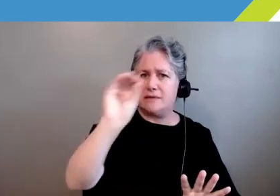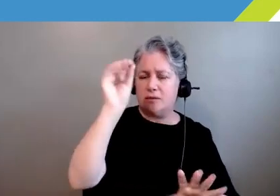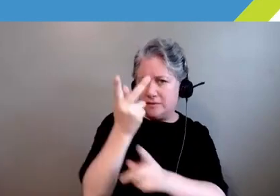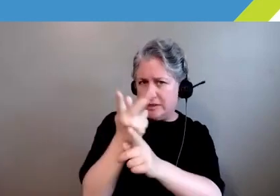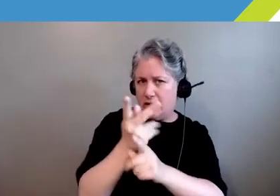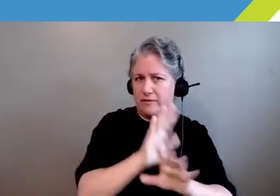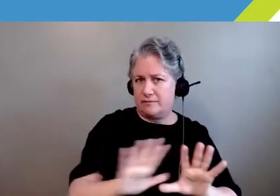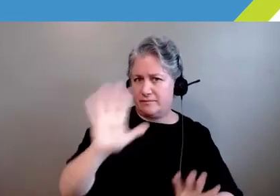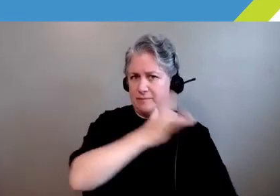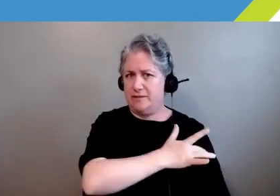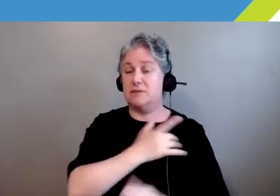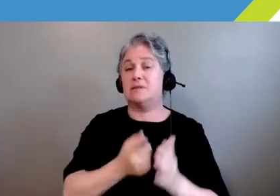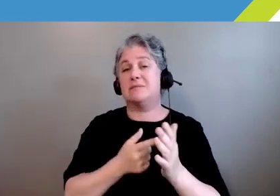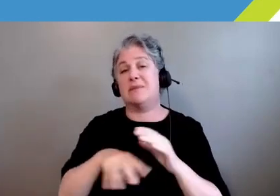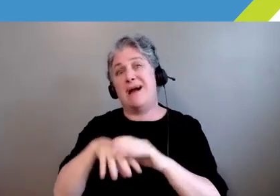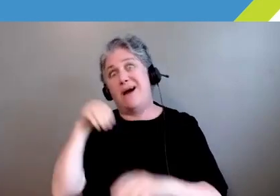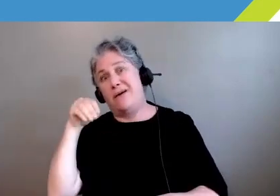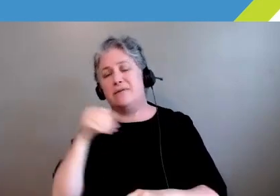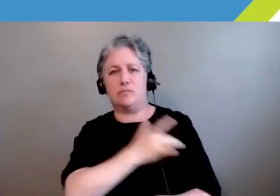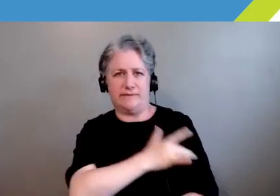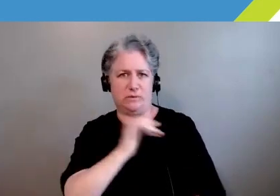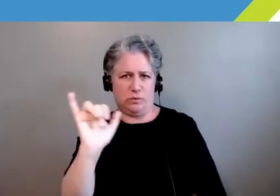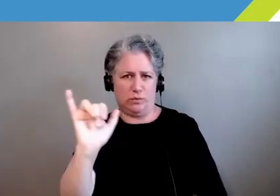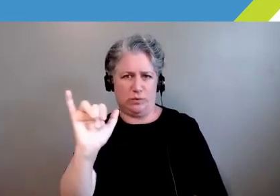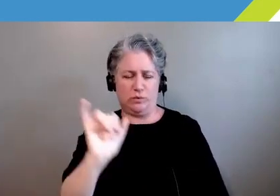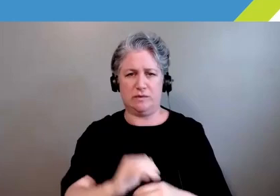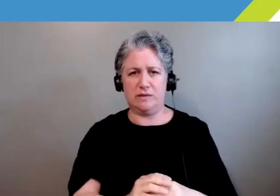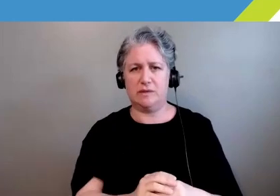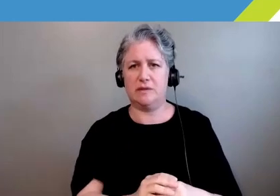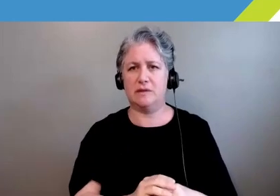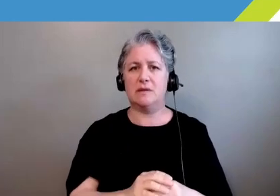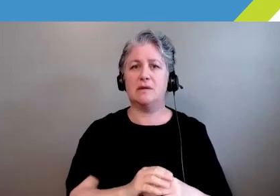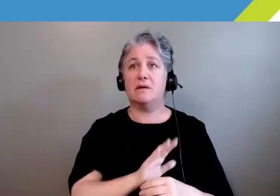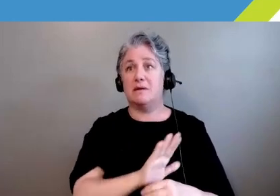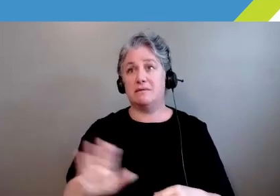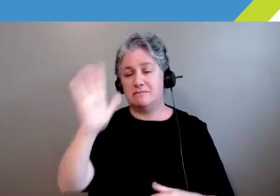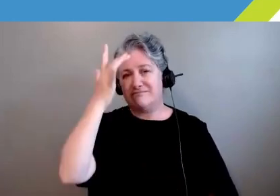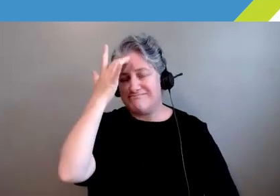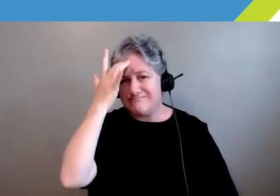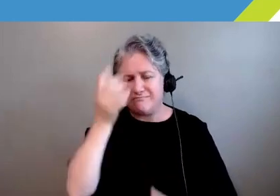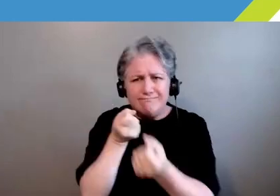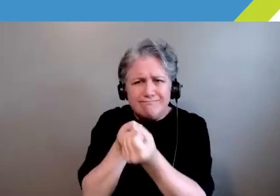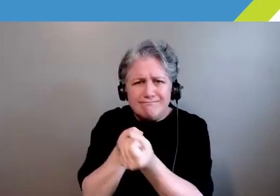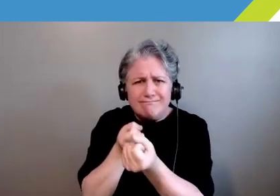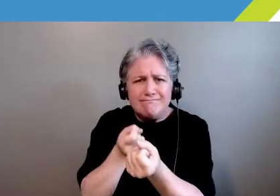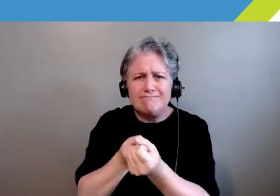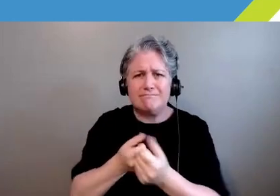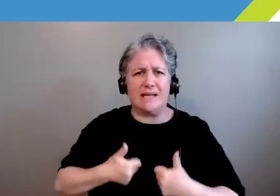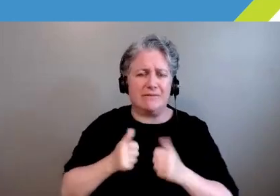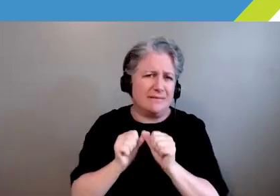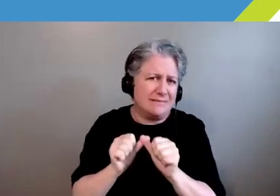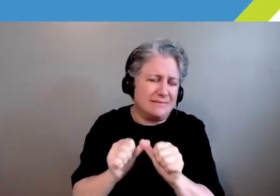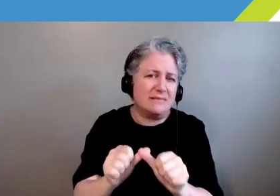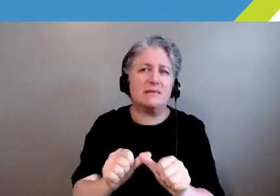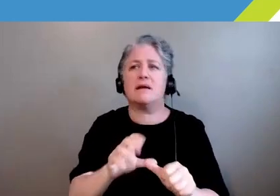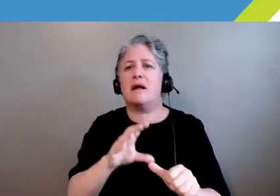sometimes outside of the province, in fact, and help them live with their disease, help them get the best care, we hope,